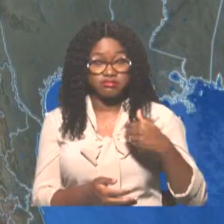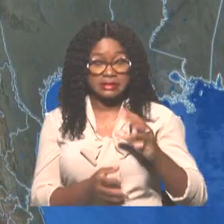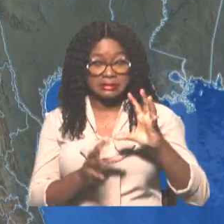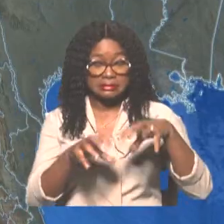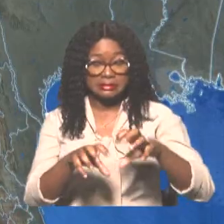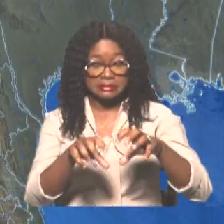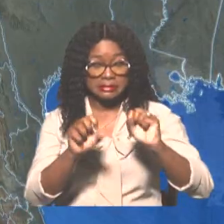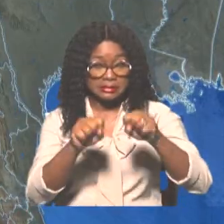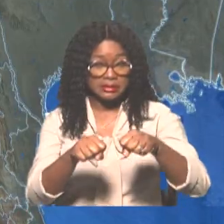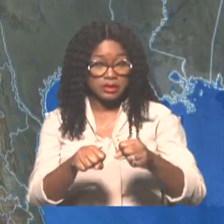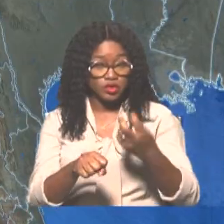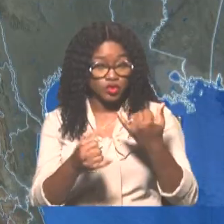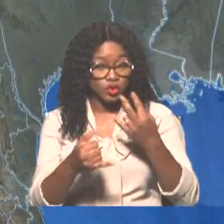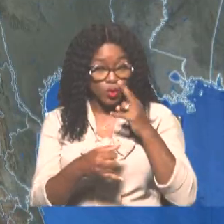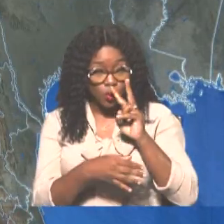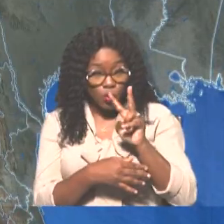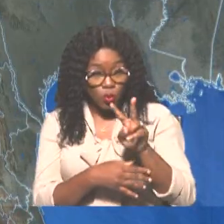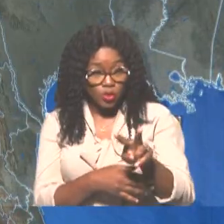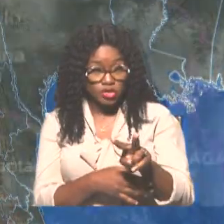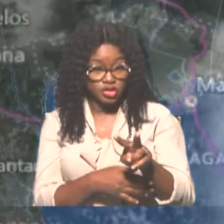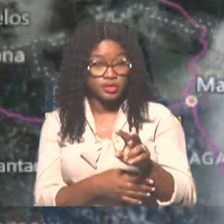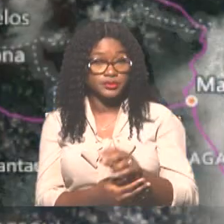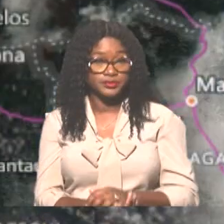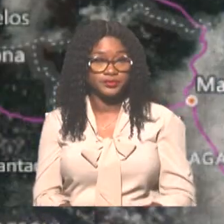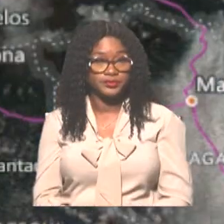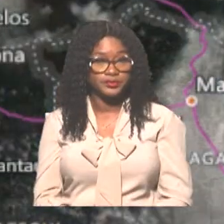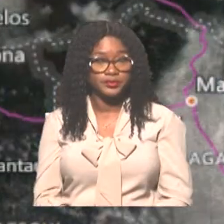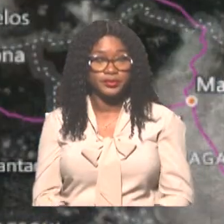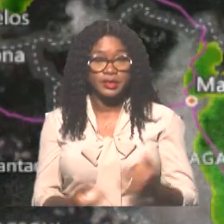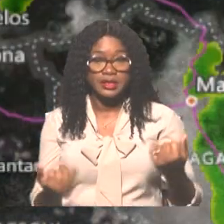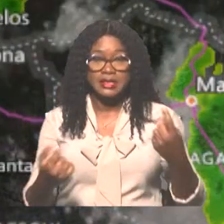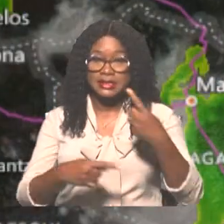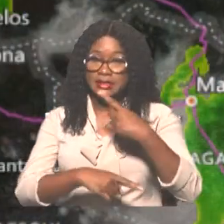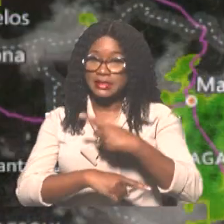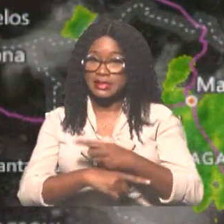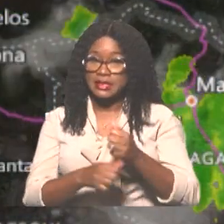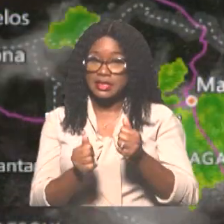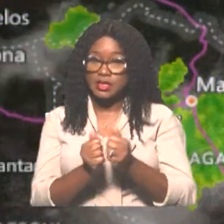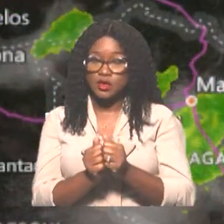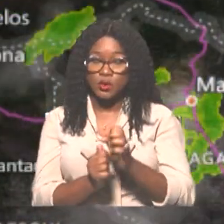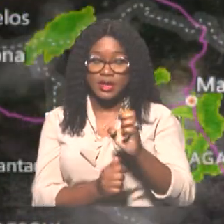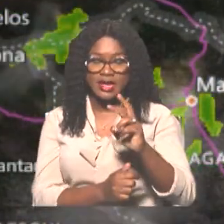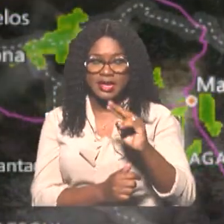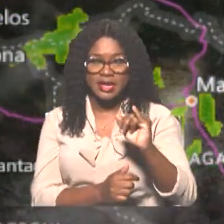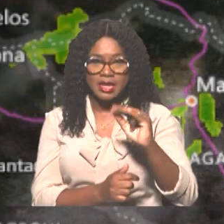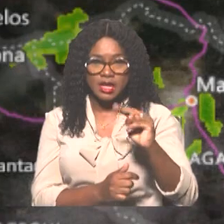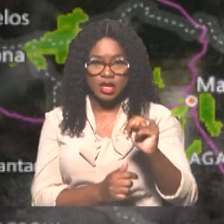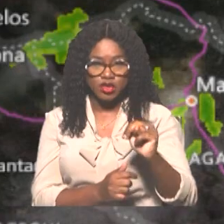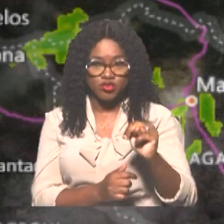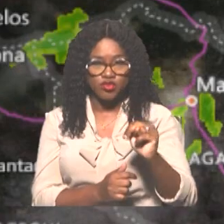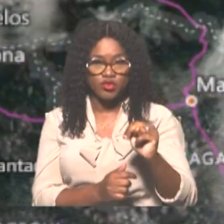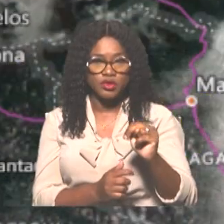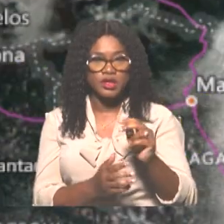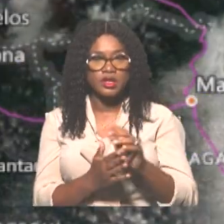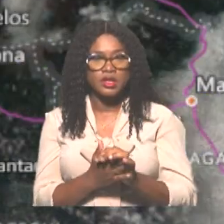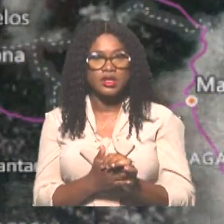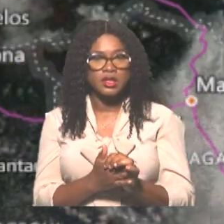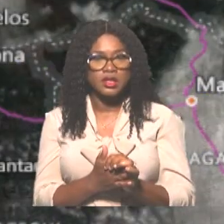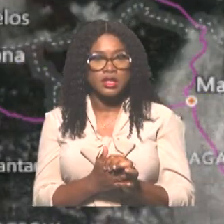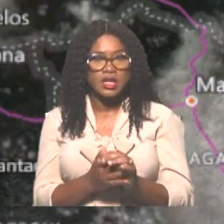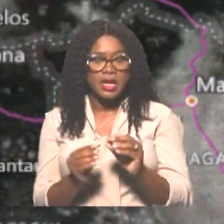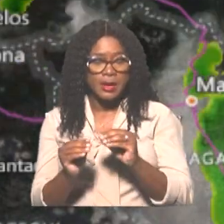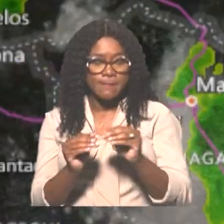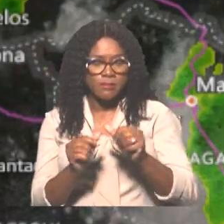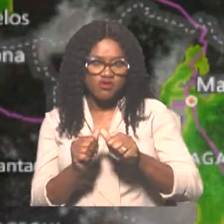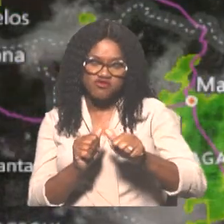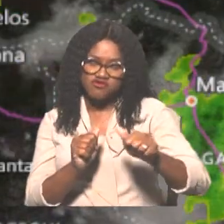conditions. So we're keeping an eye on Erin. Today, with Erin's indirect effect being far less than last week, as it moves